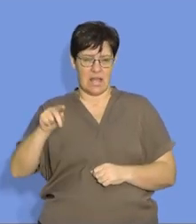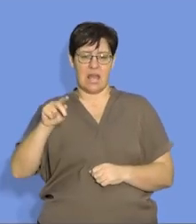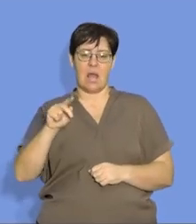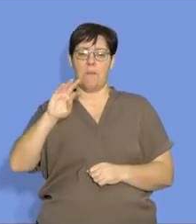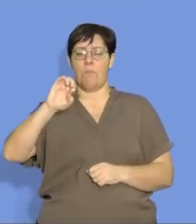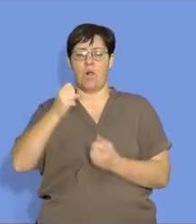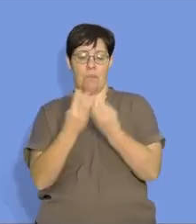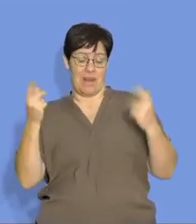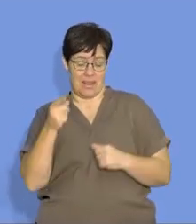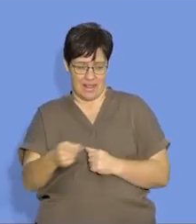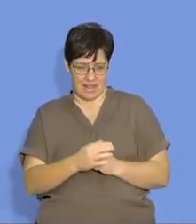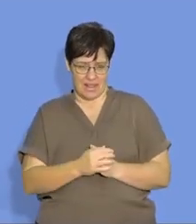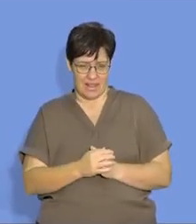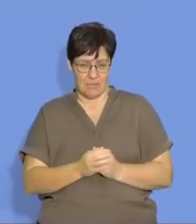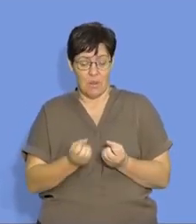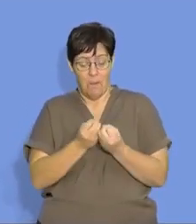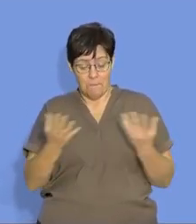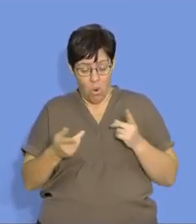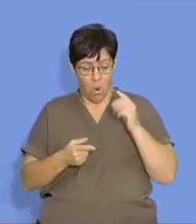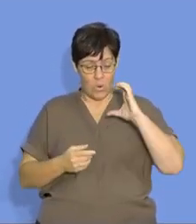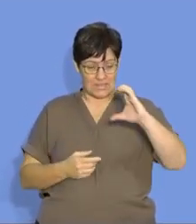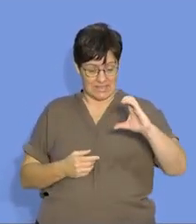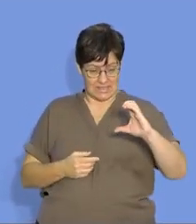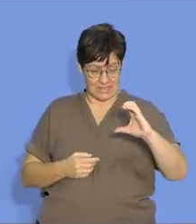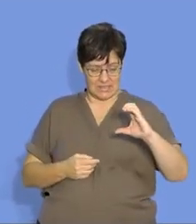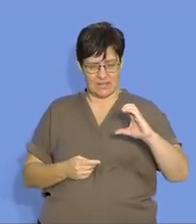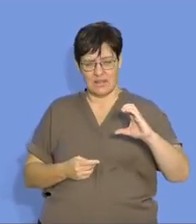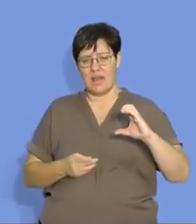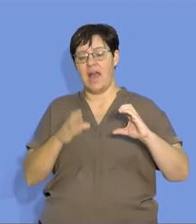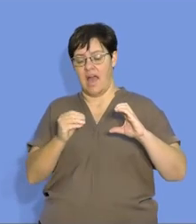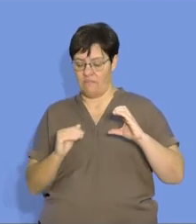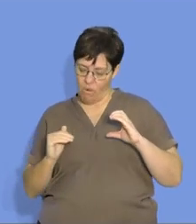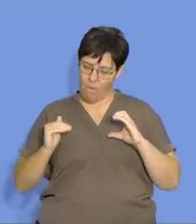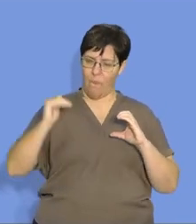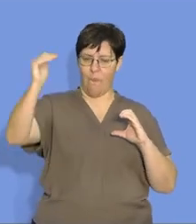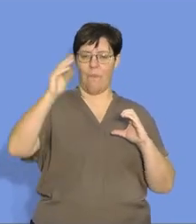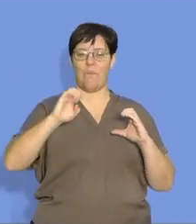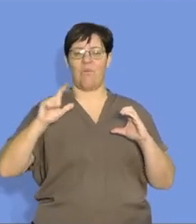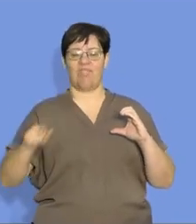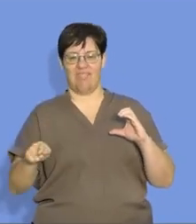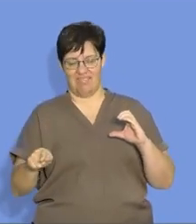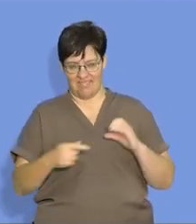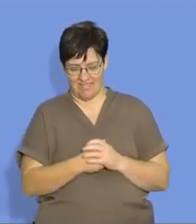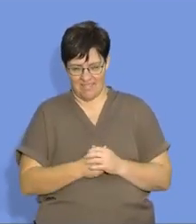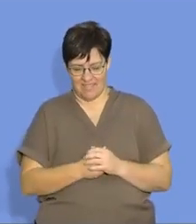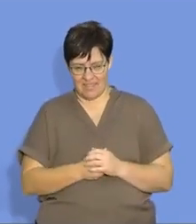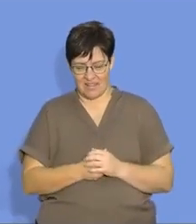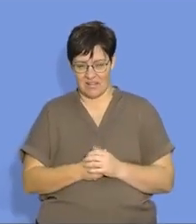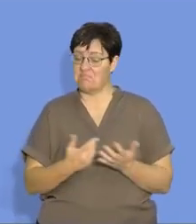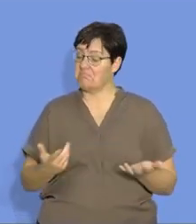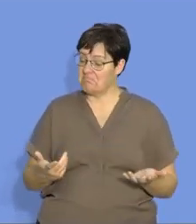of moles, it means that a high concentration will have a high number of